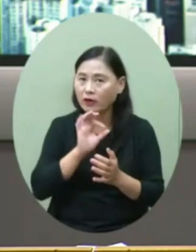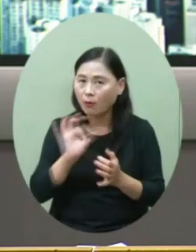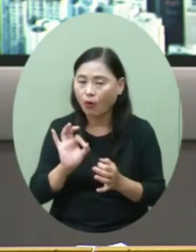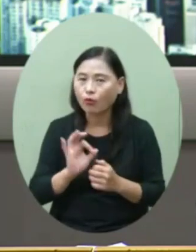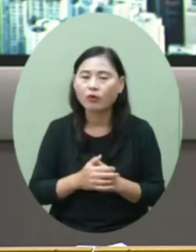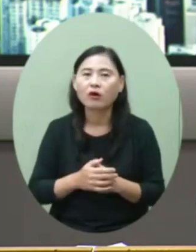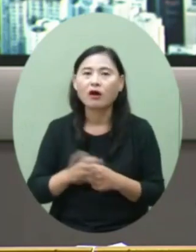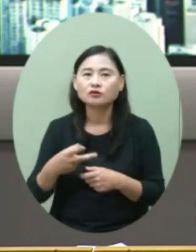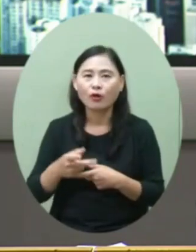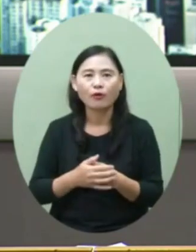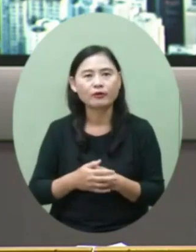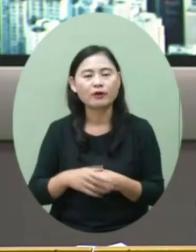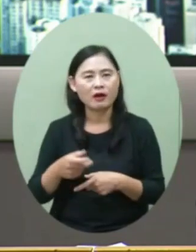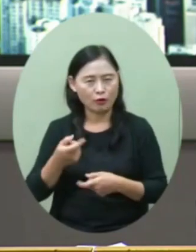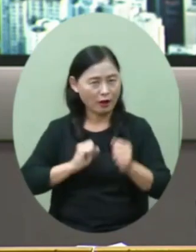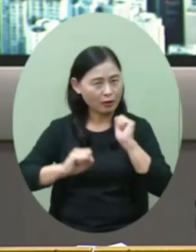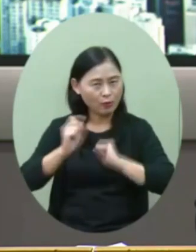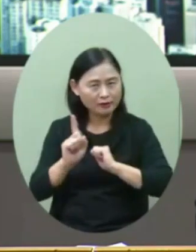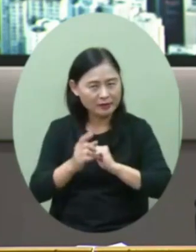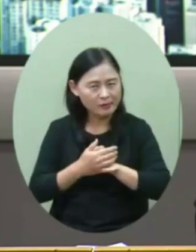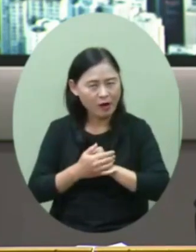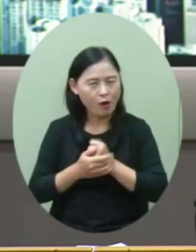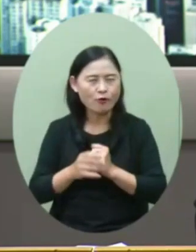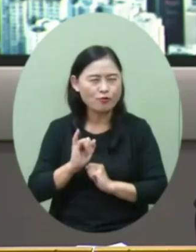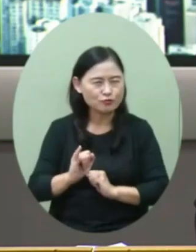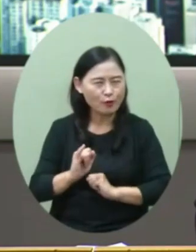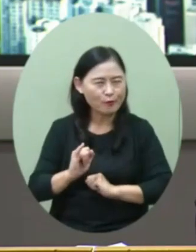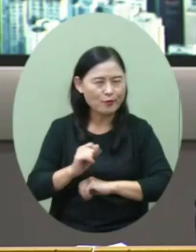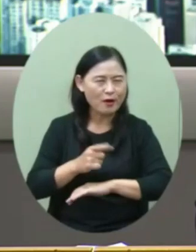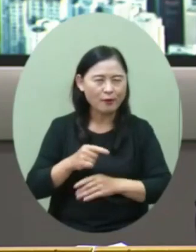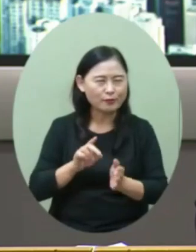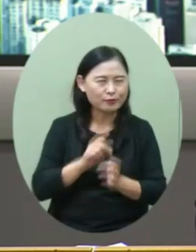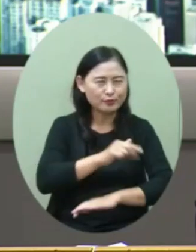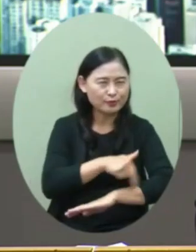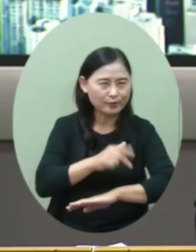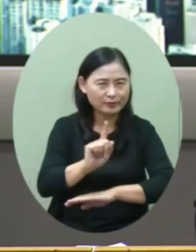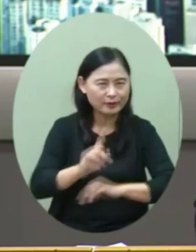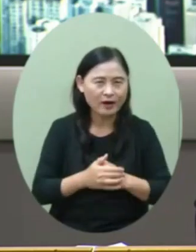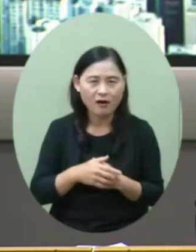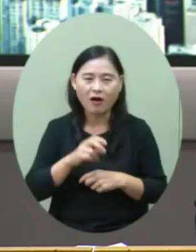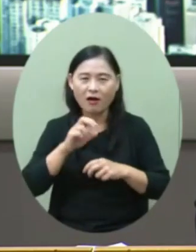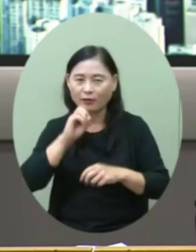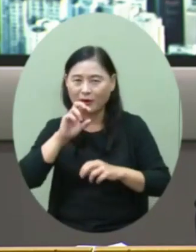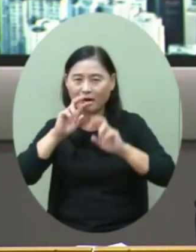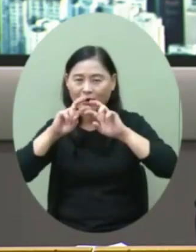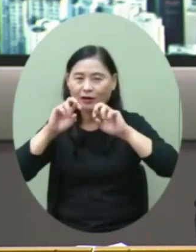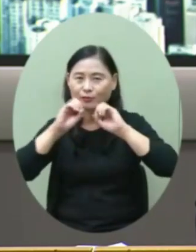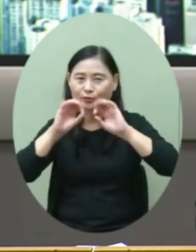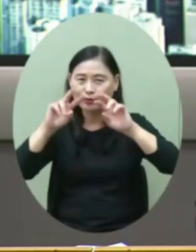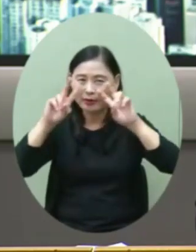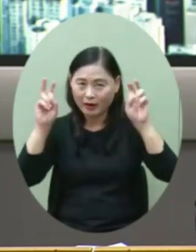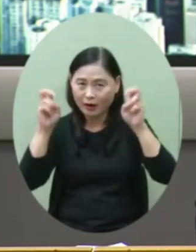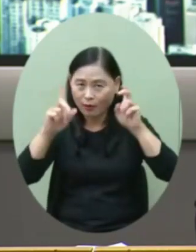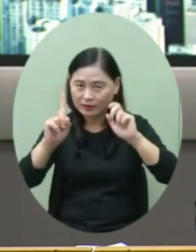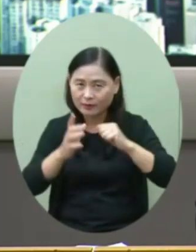could it constitute an interpretation that is an act to subvert this power of,